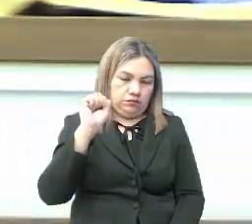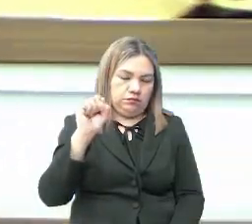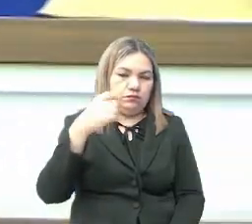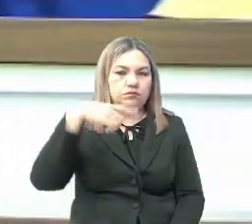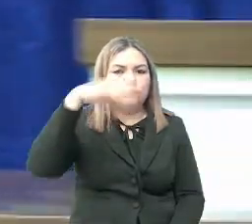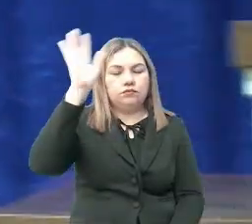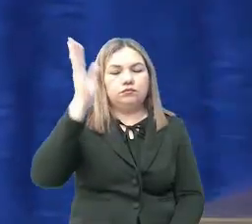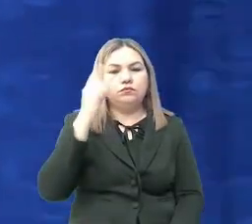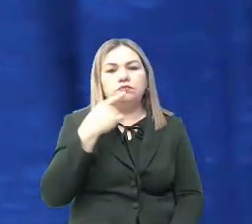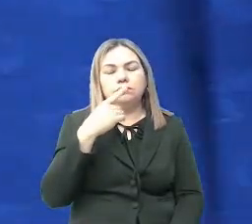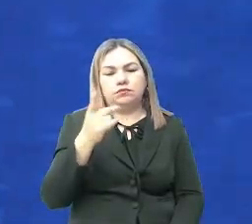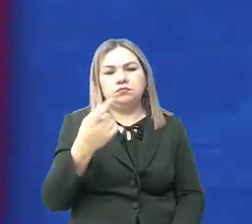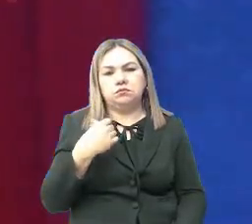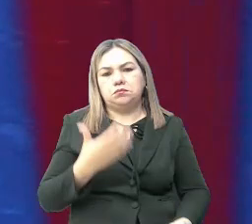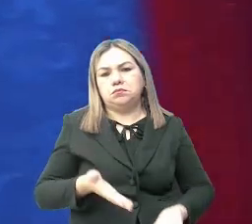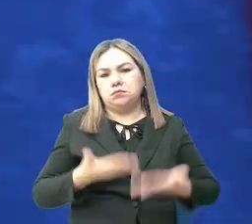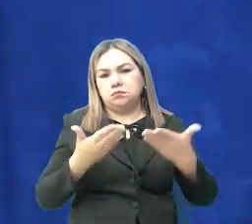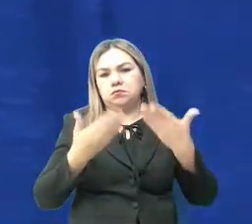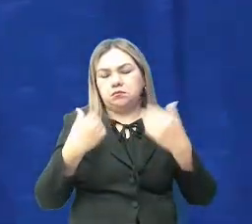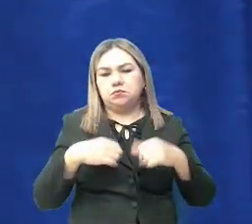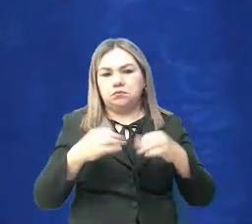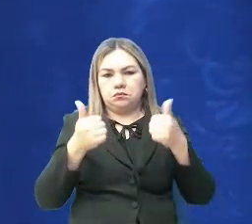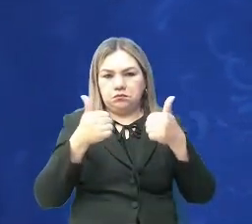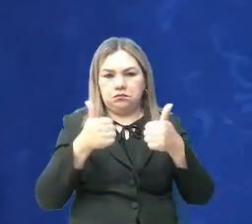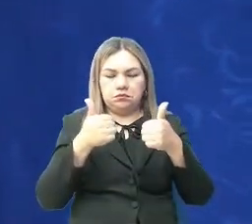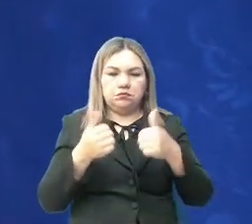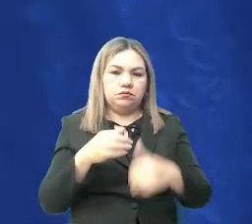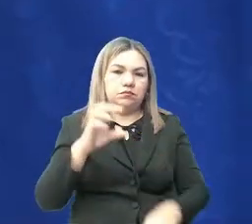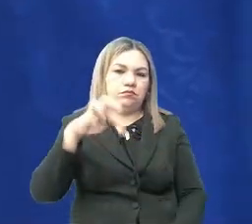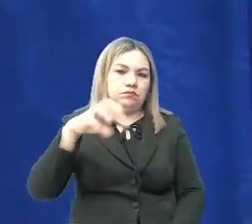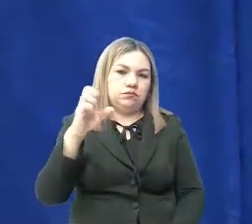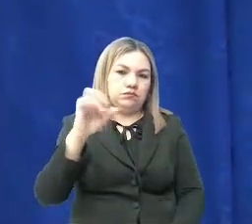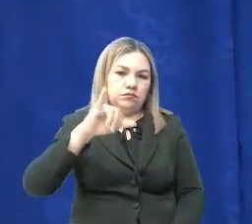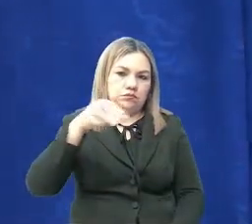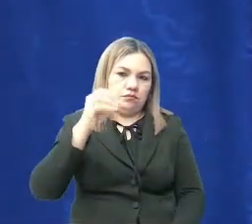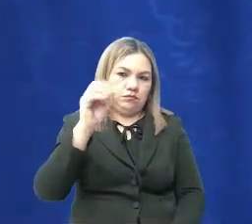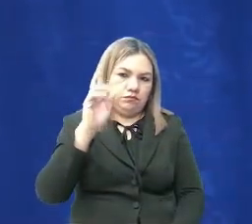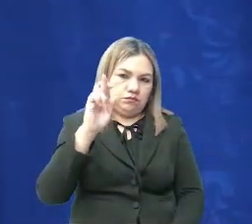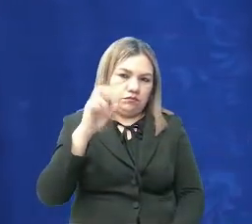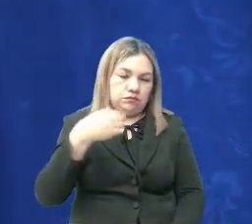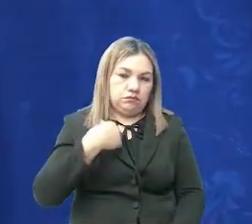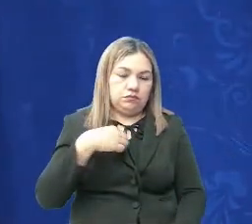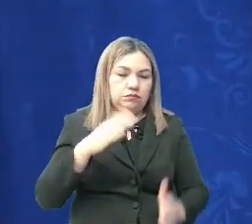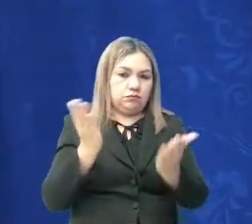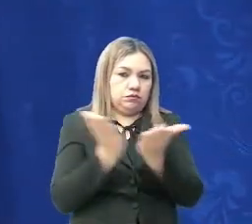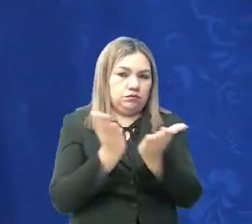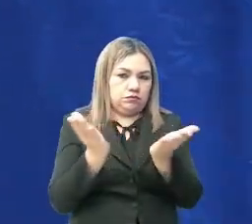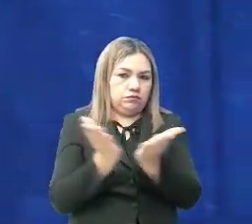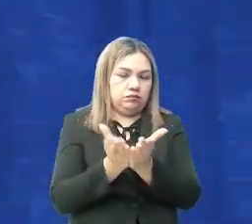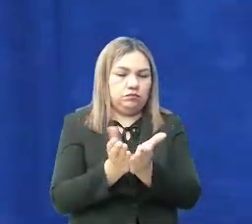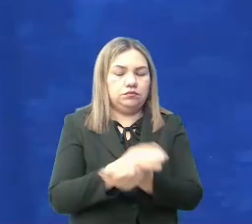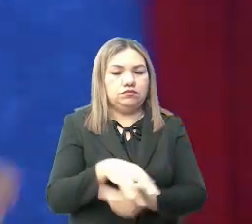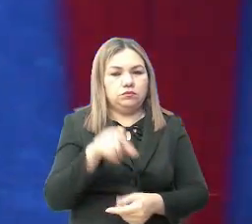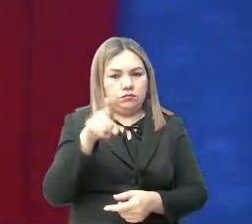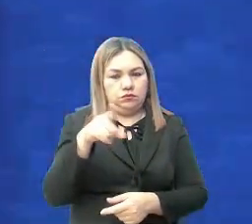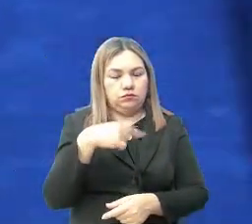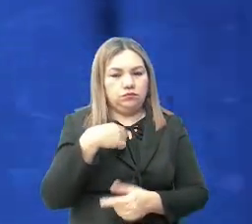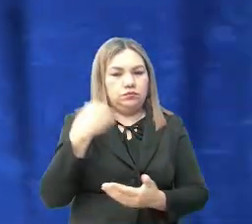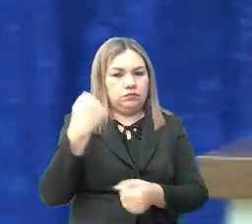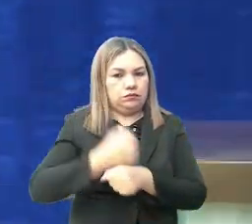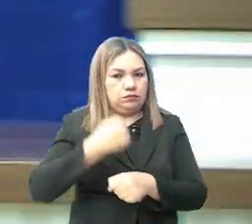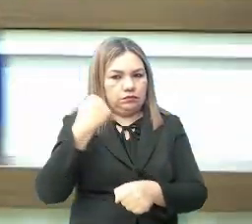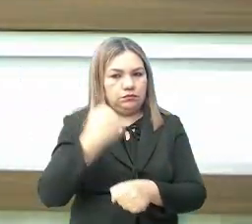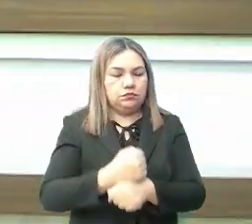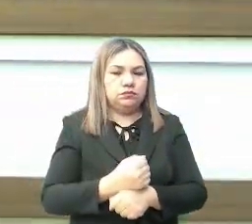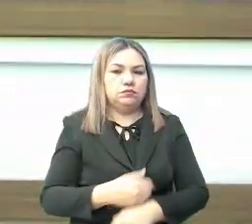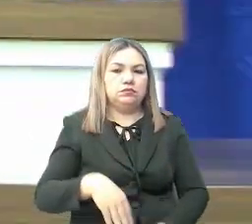you forward. You're going to be the best in your studies. Those are conditional prophecies. You need to study. You need to work